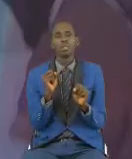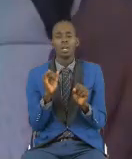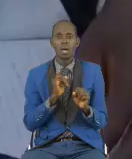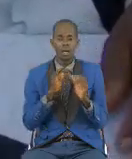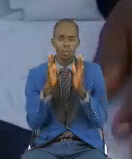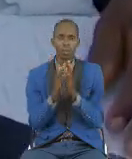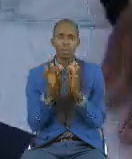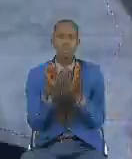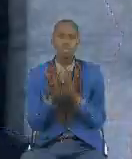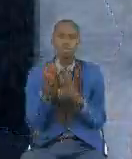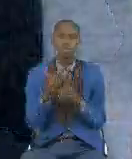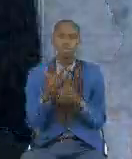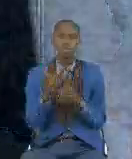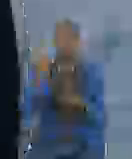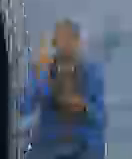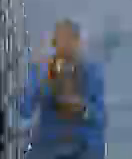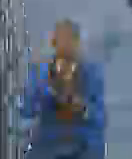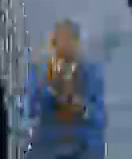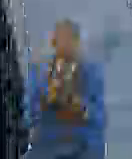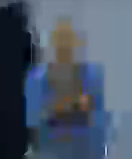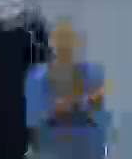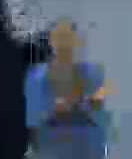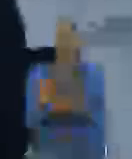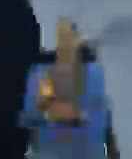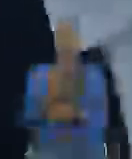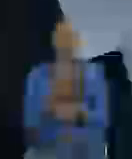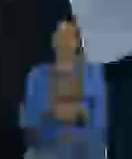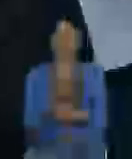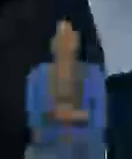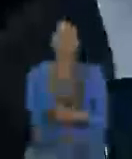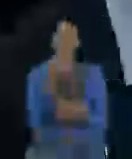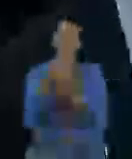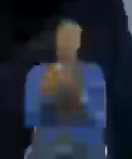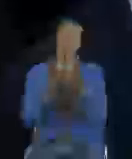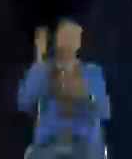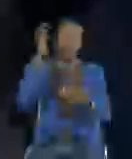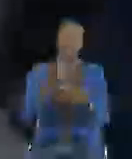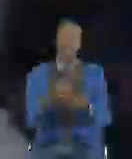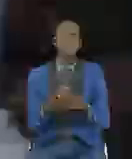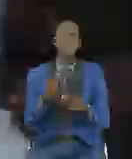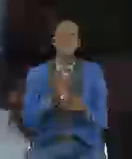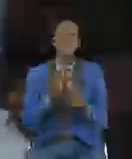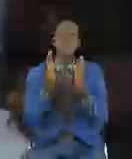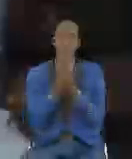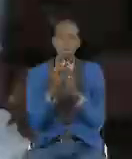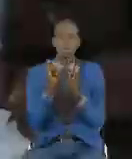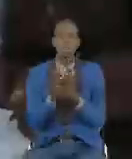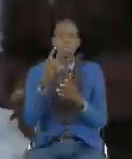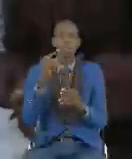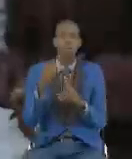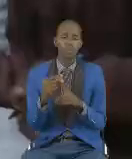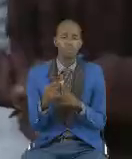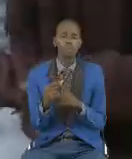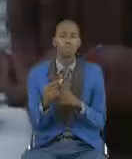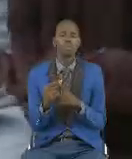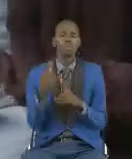word will never leave our mouth in Jesus' name. I pray that the word